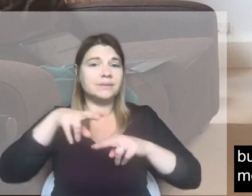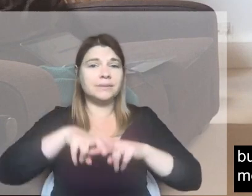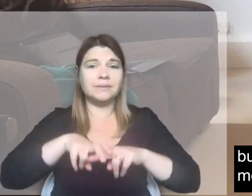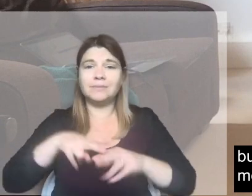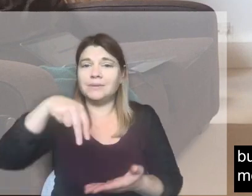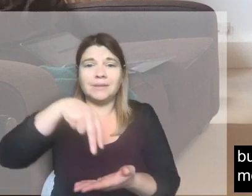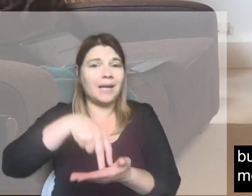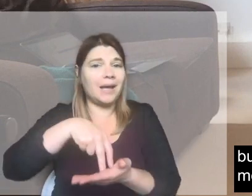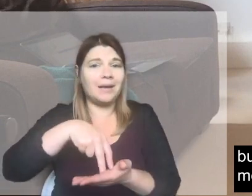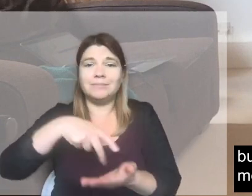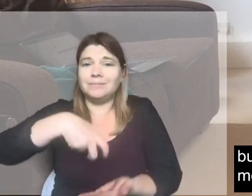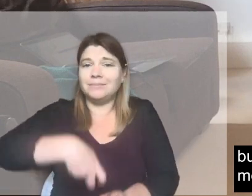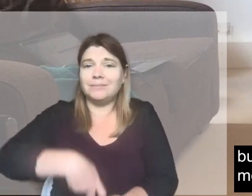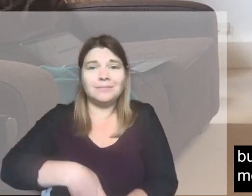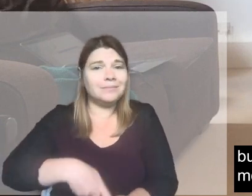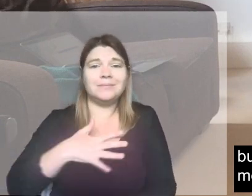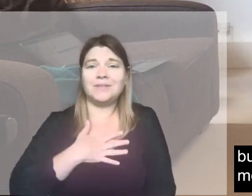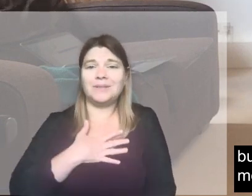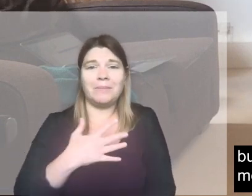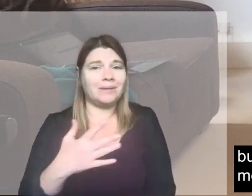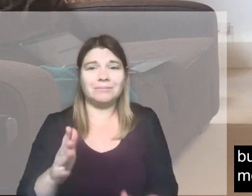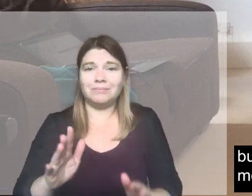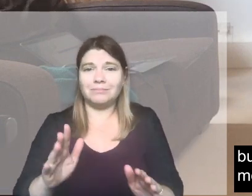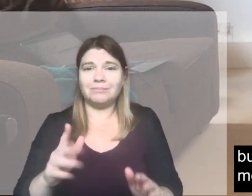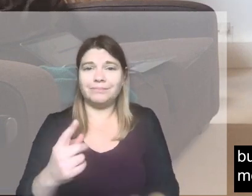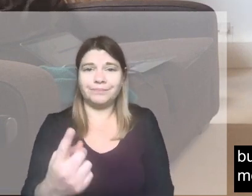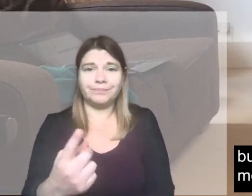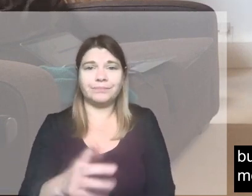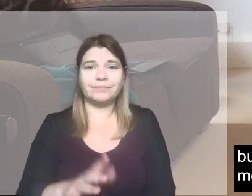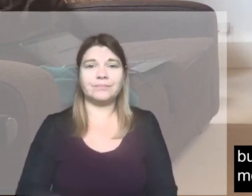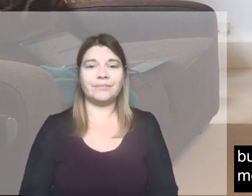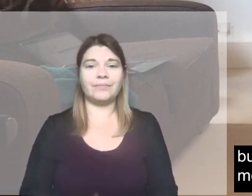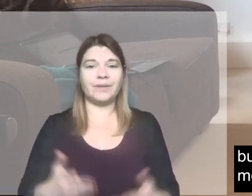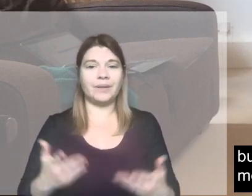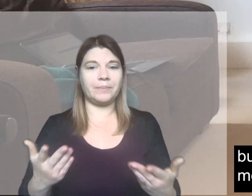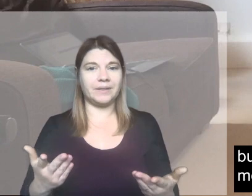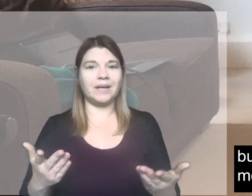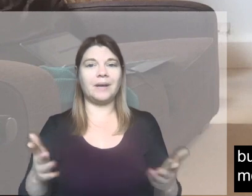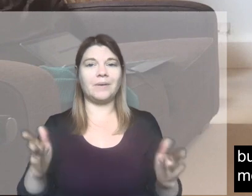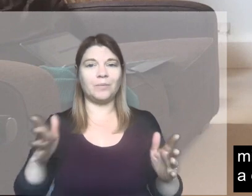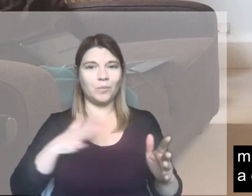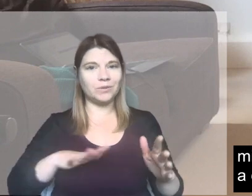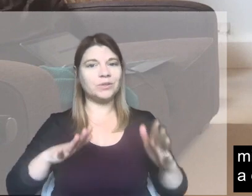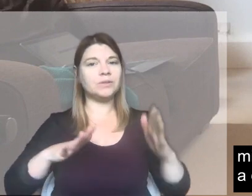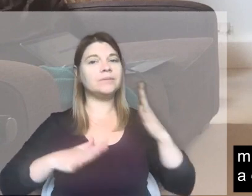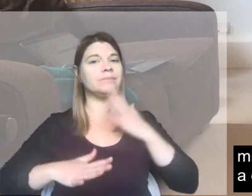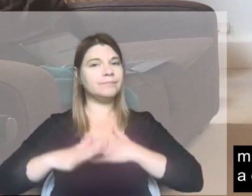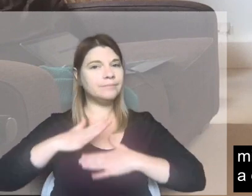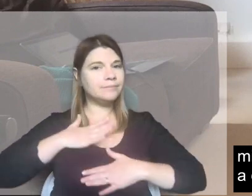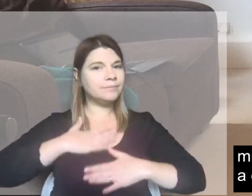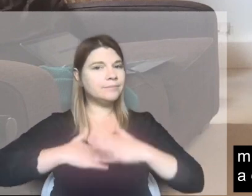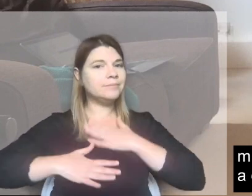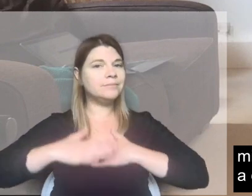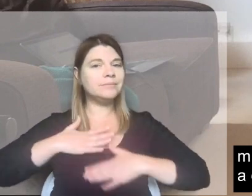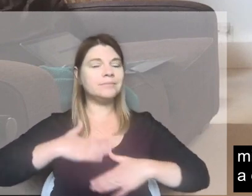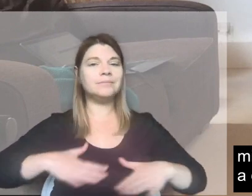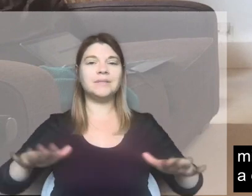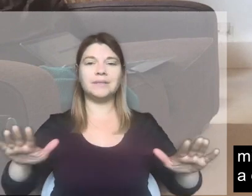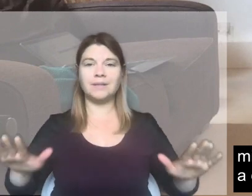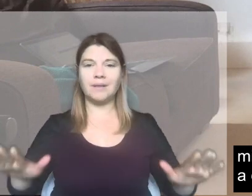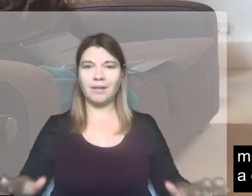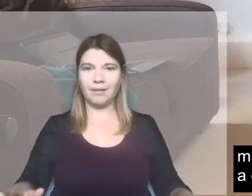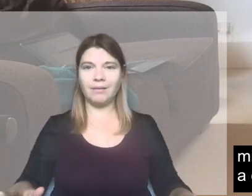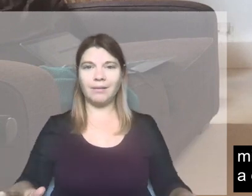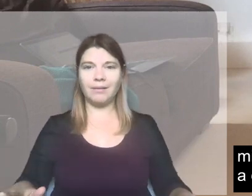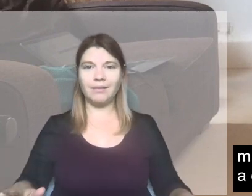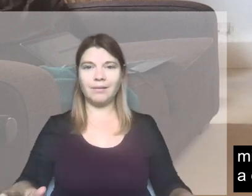are, just taking a moment to come into a still position. You might be standing, you might